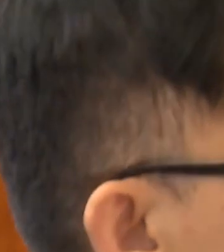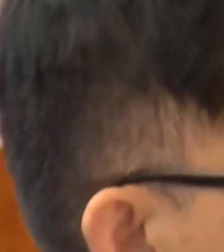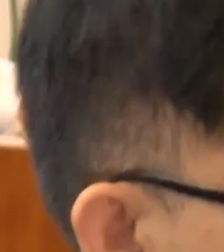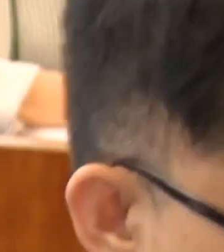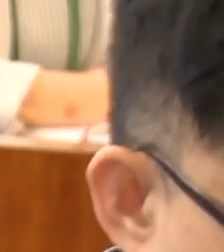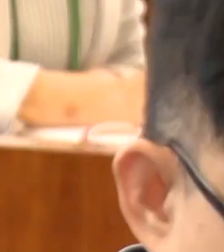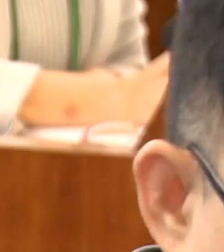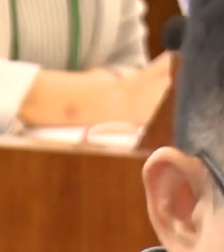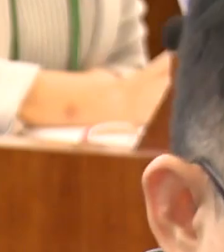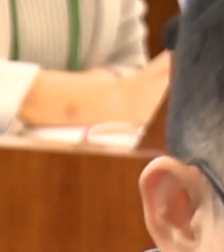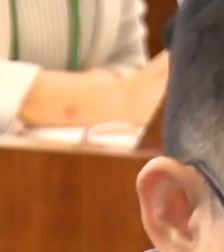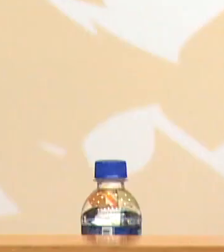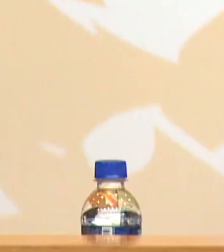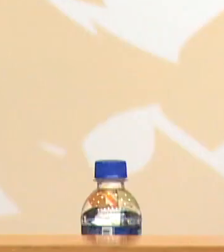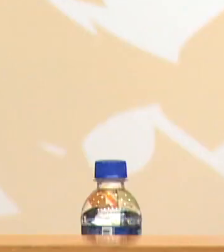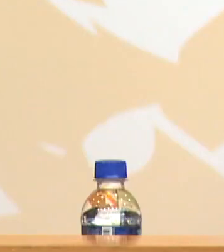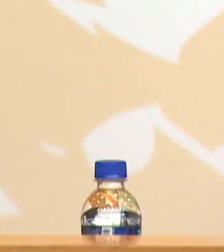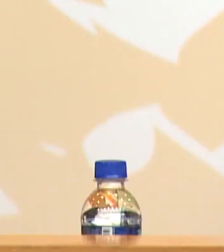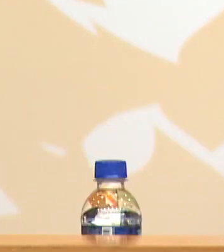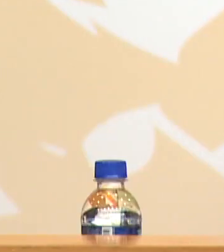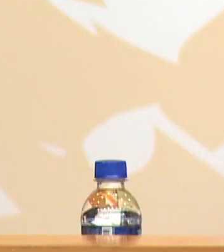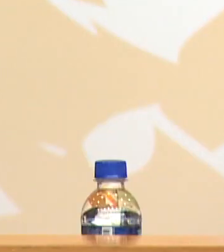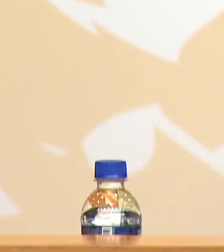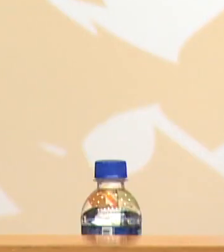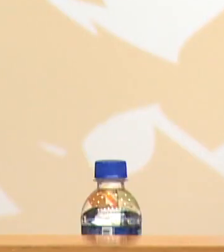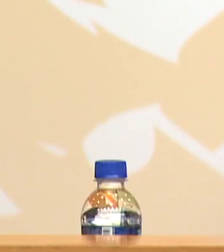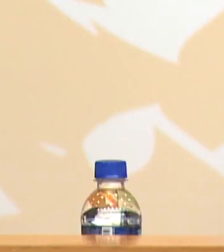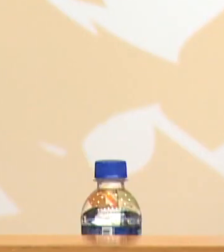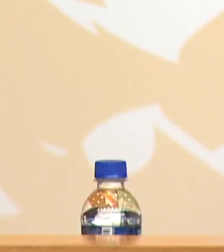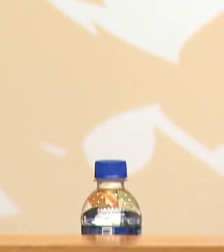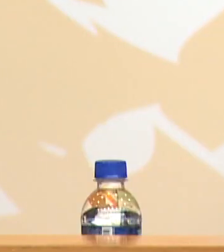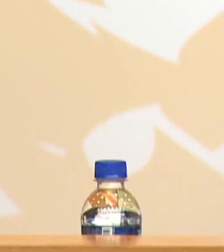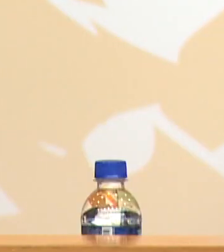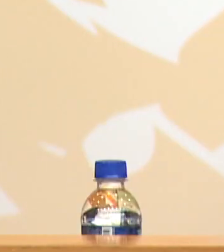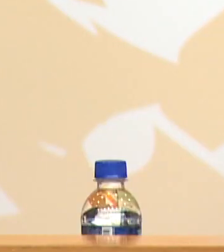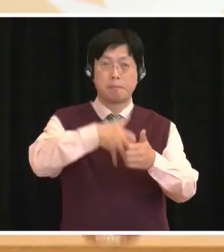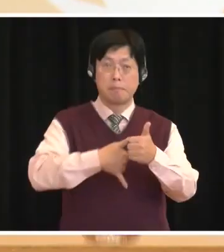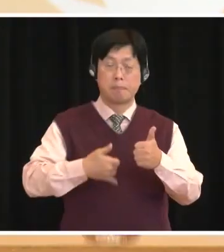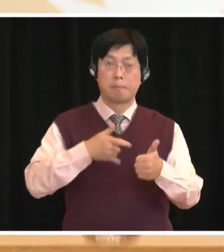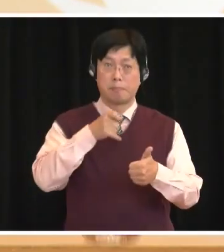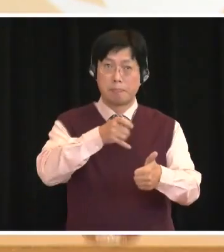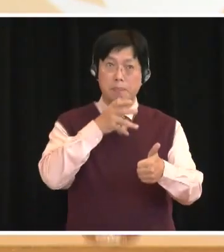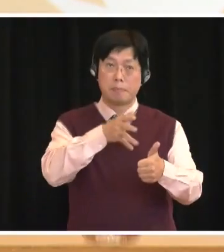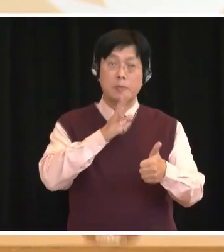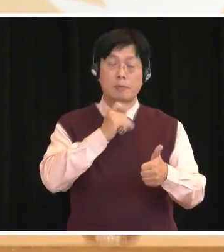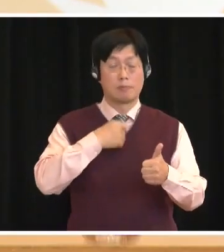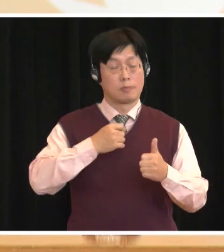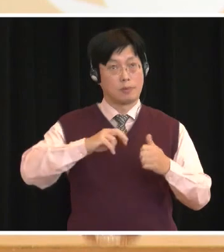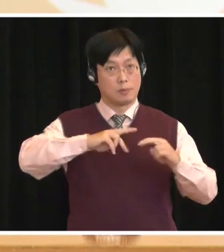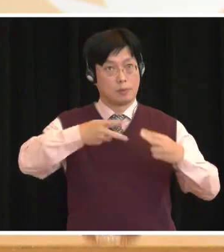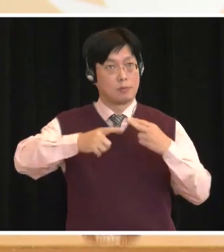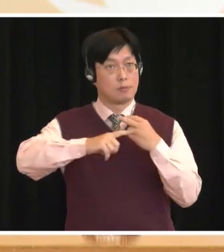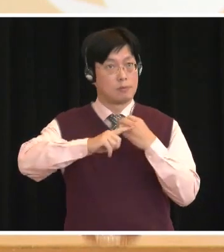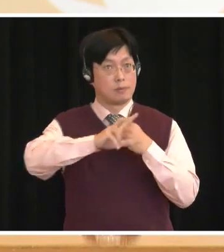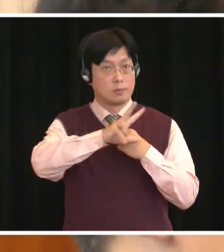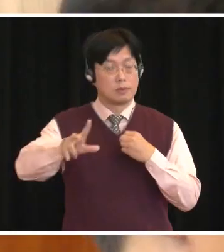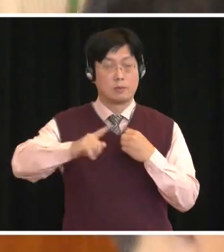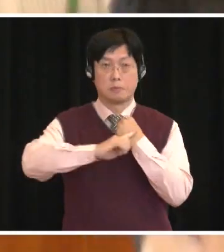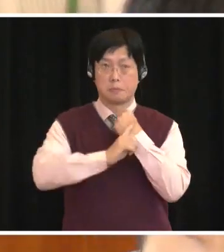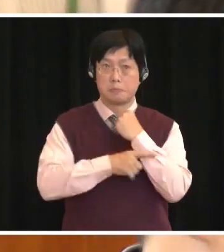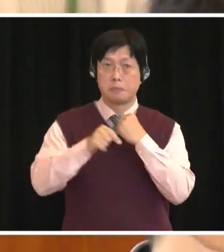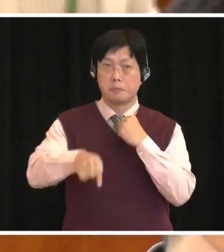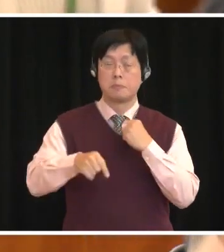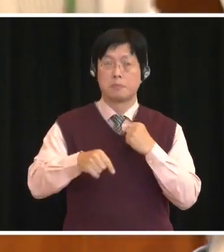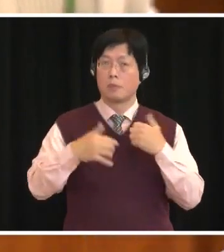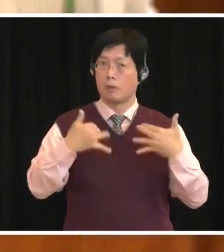child. Lastly, I think the last question is related to restorative justice, whether